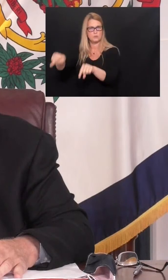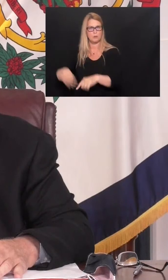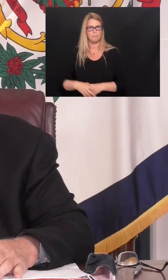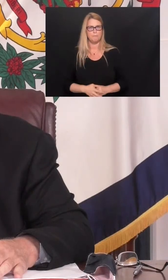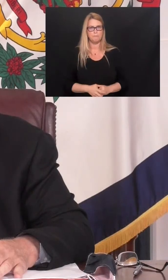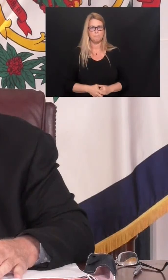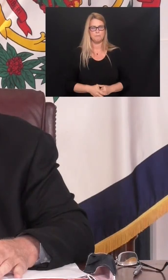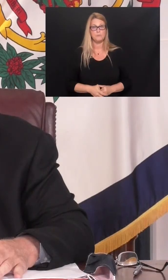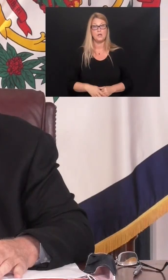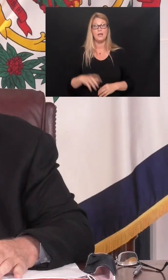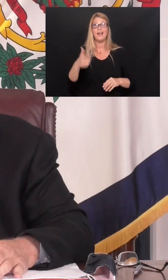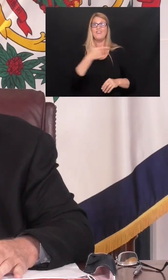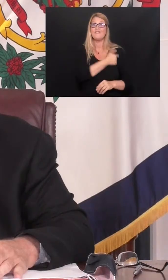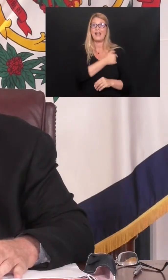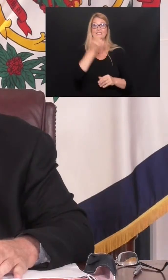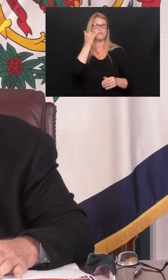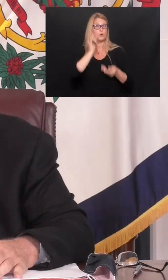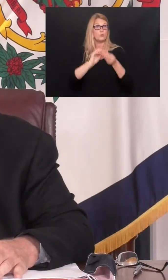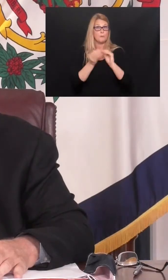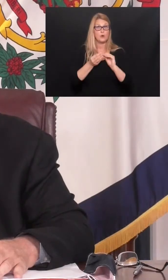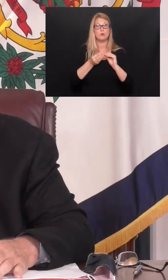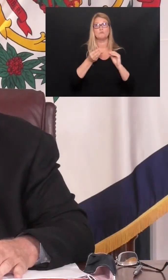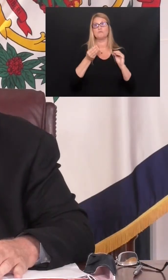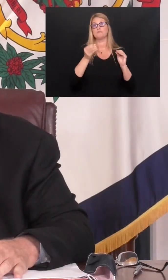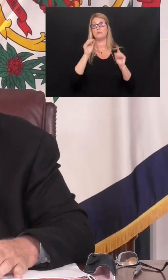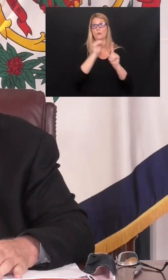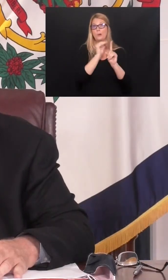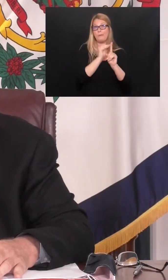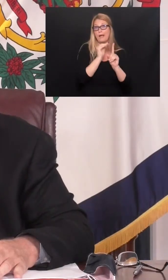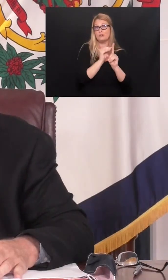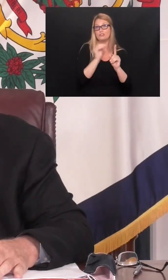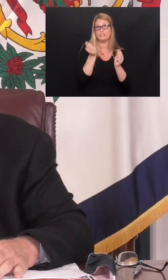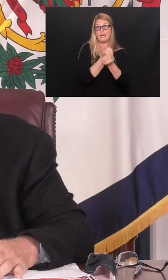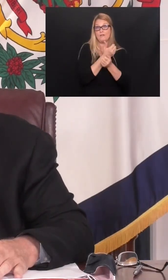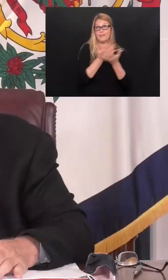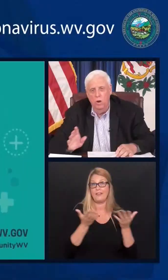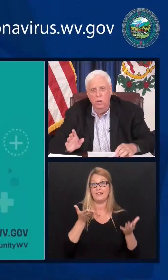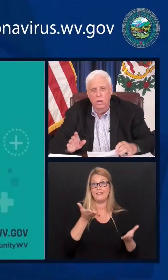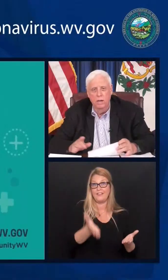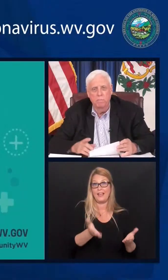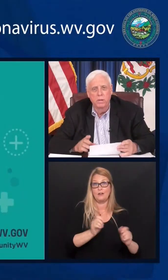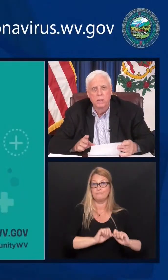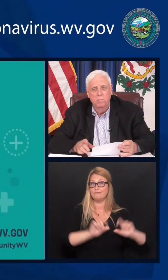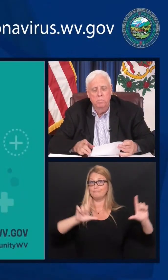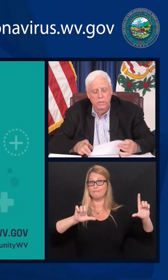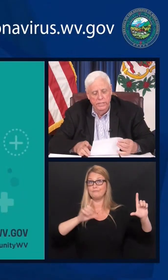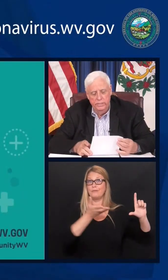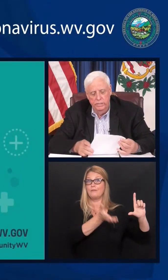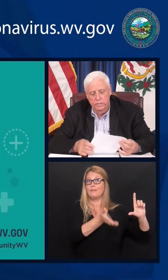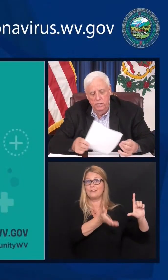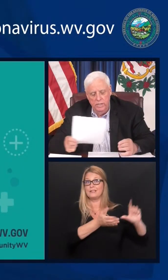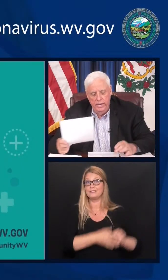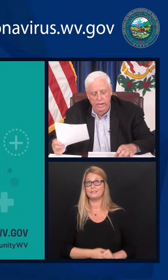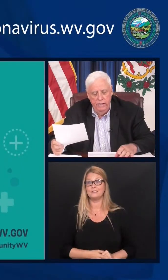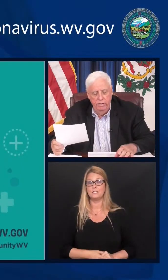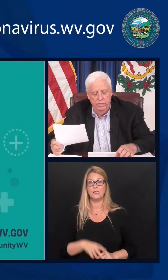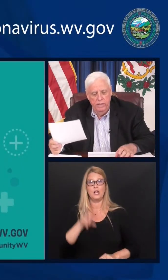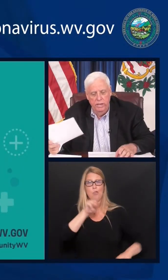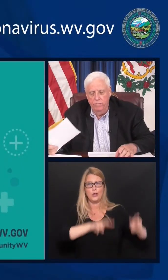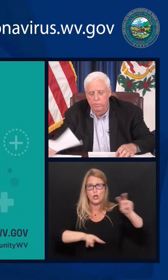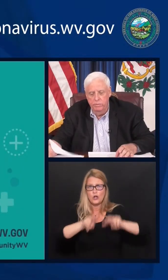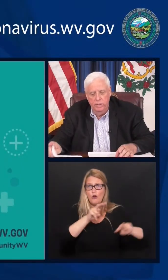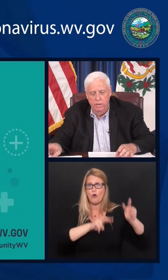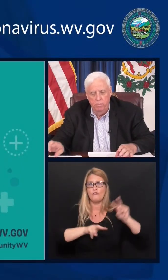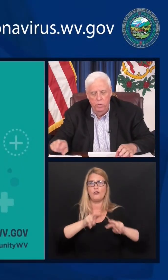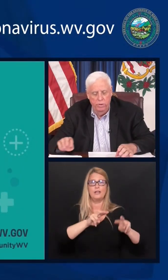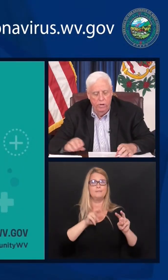far as our vaccine info line, as far as vaccine reminders and everything, they're all up. Please just look at it and everything